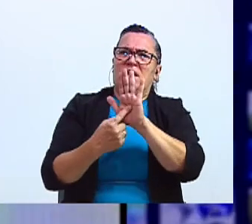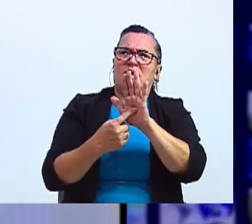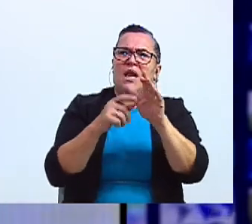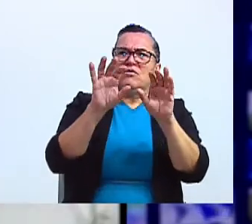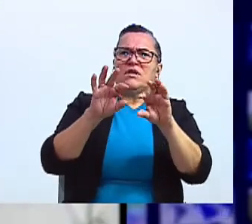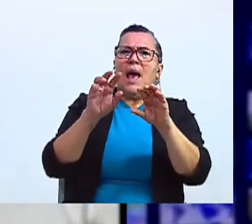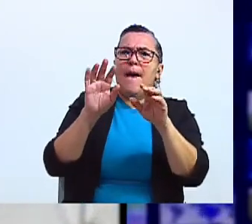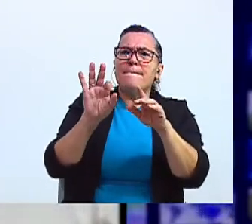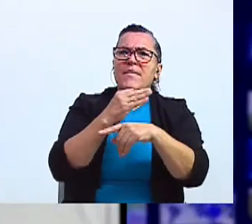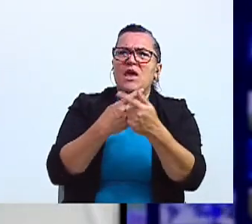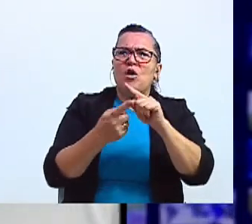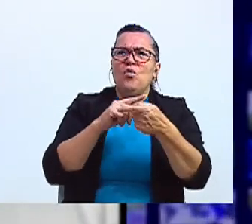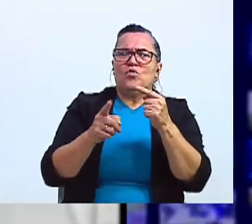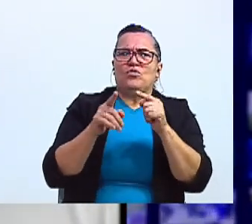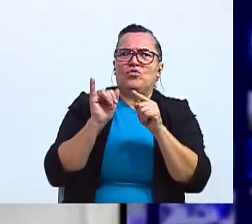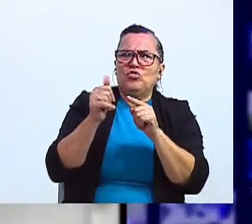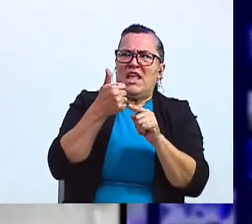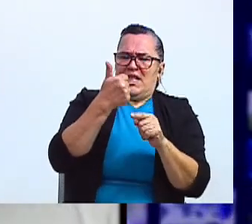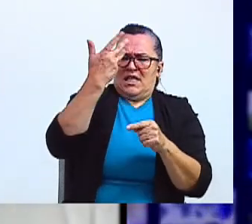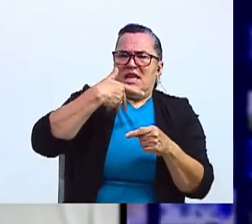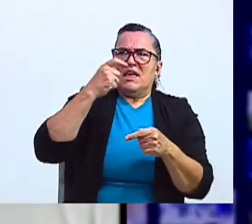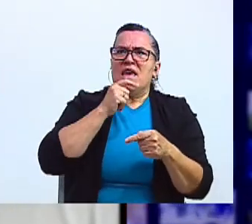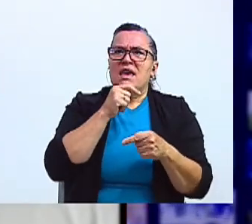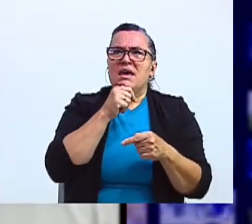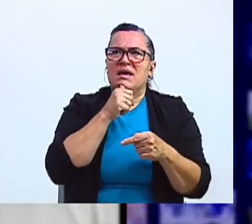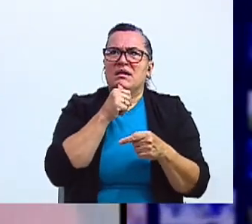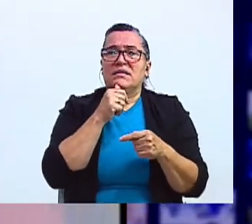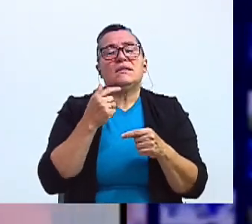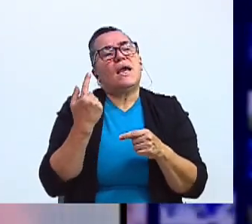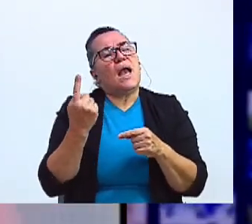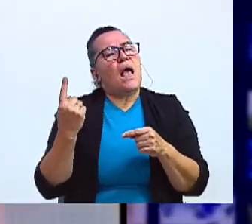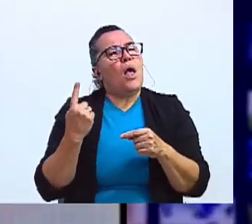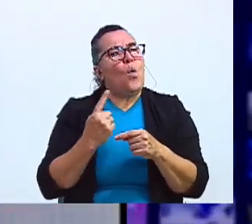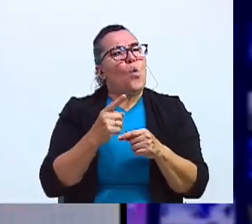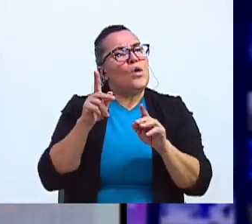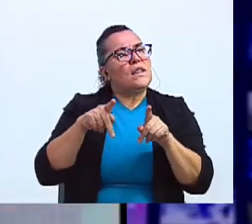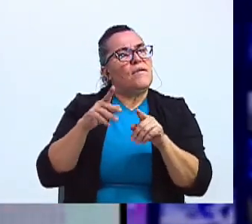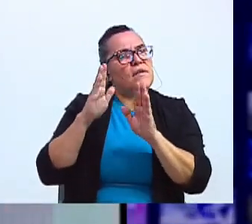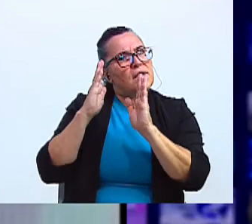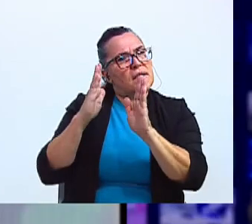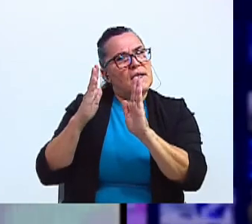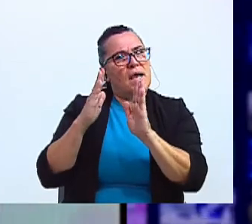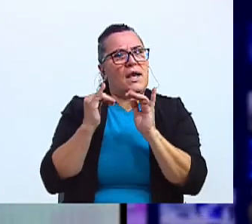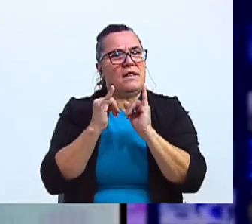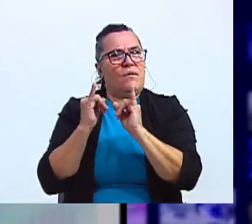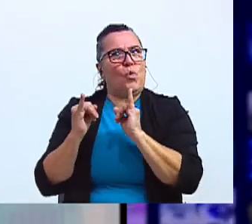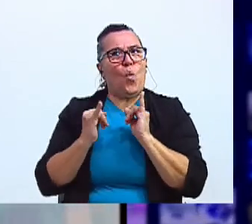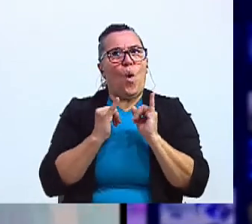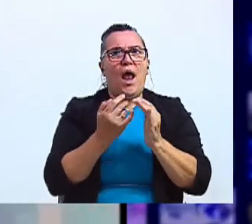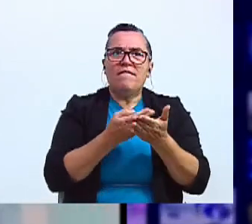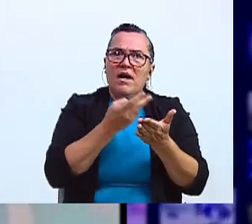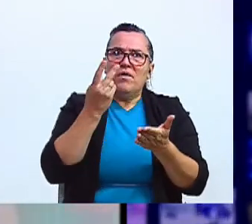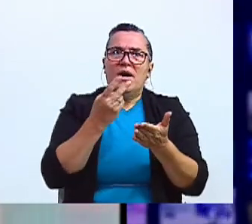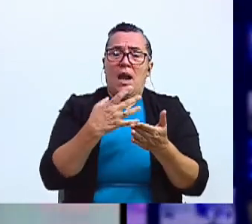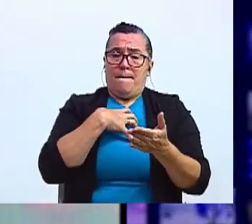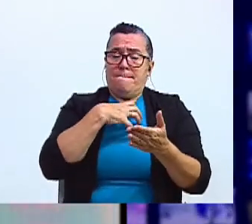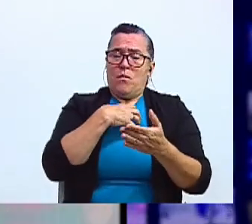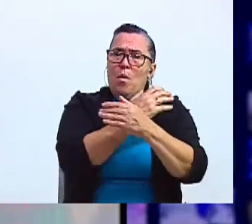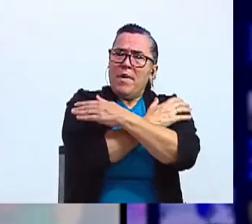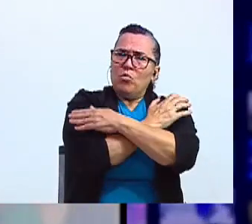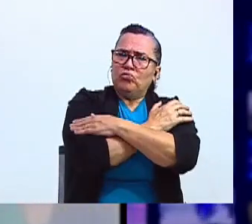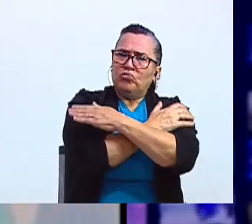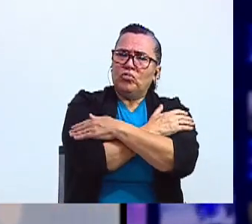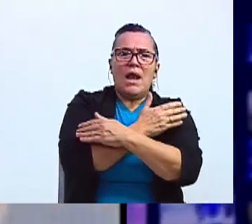to. Just ignore the actual cliques and try to get to know people as individuals. Value your individuality. Your own self-esteem is often